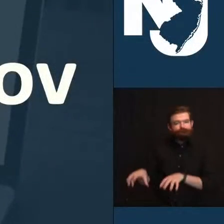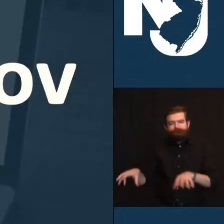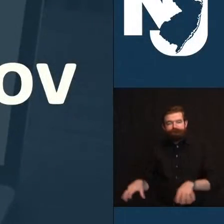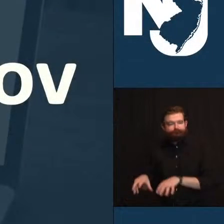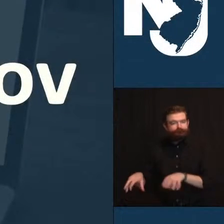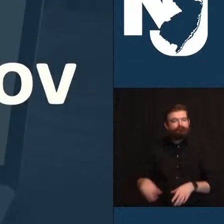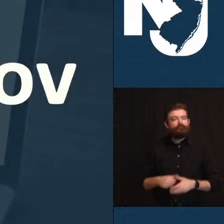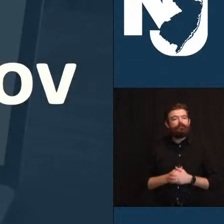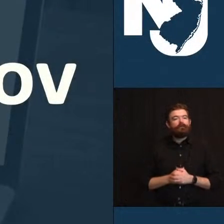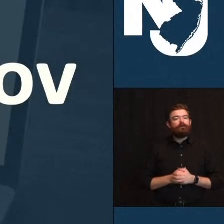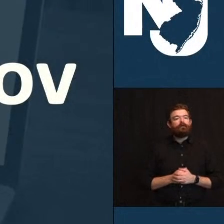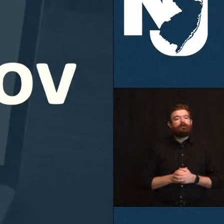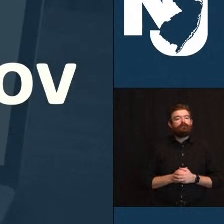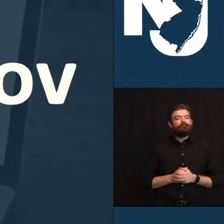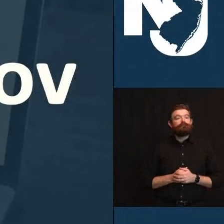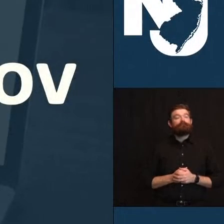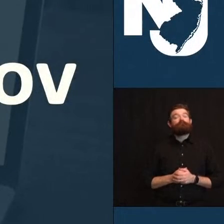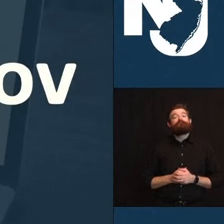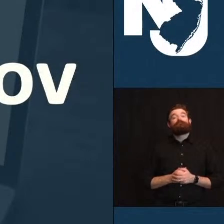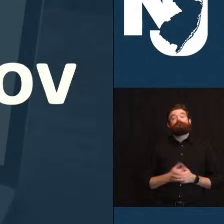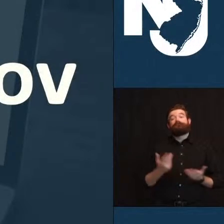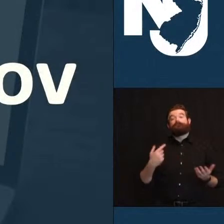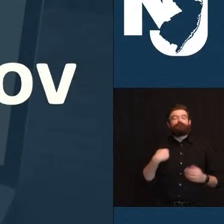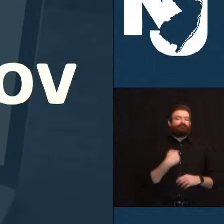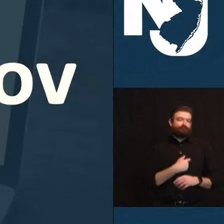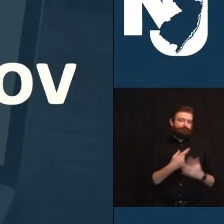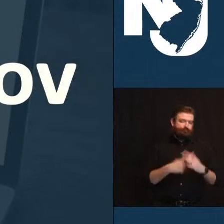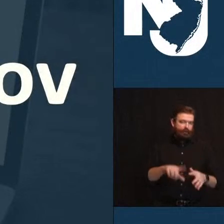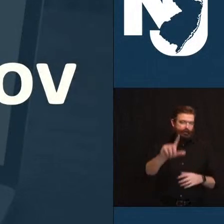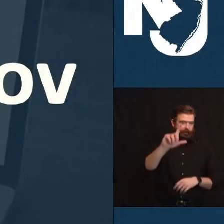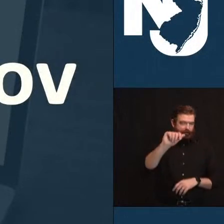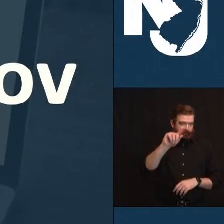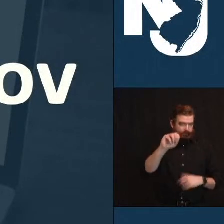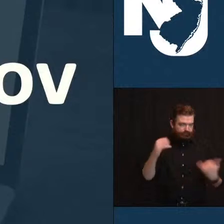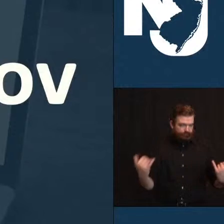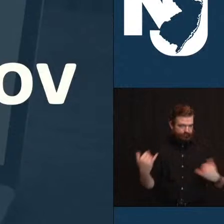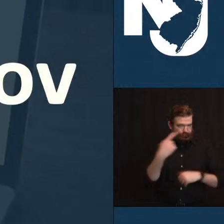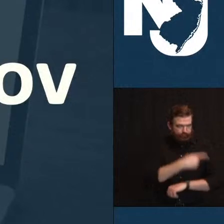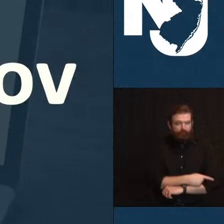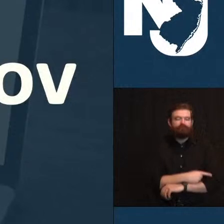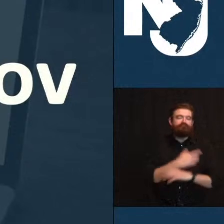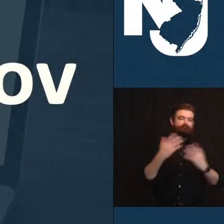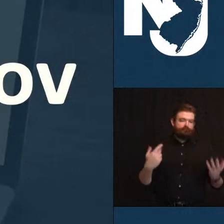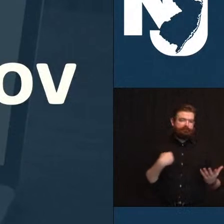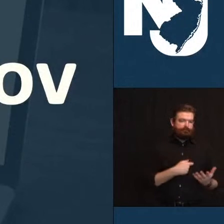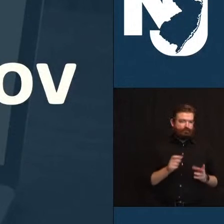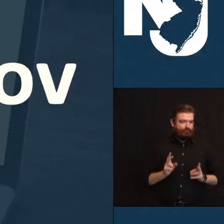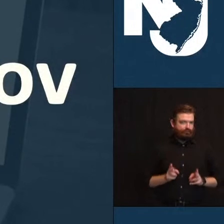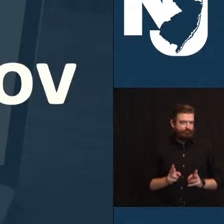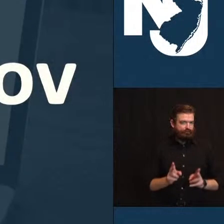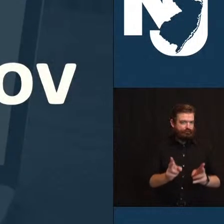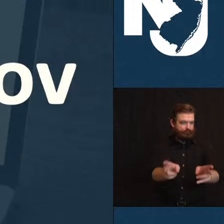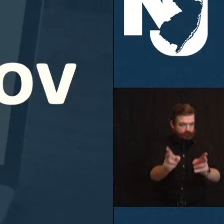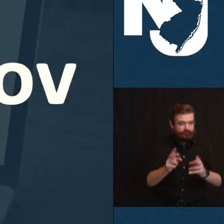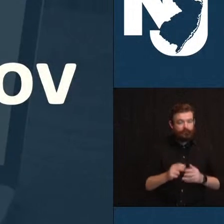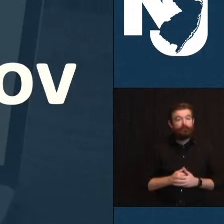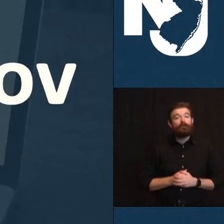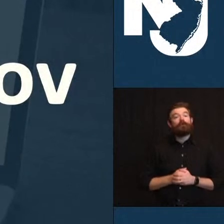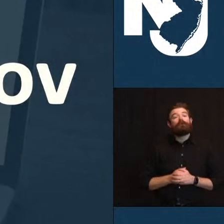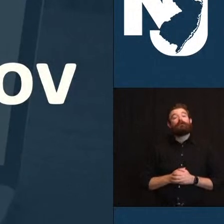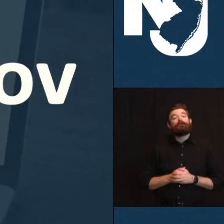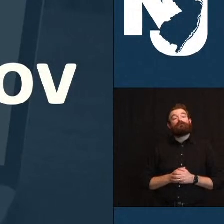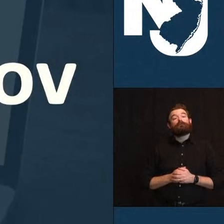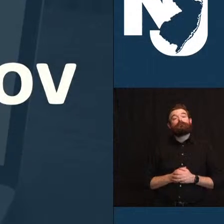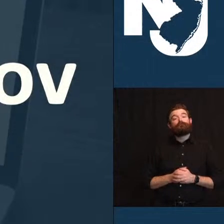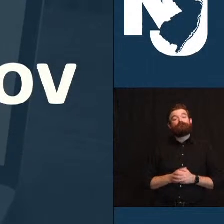started later as quickly as we can here. First, the Division of Alcoholic Beverage Control today announced formal action against 10 bars